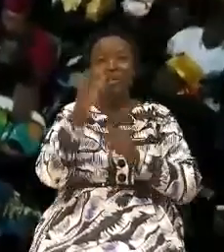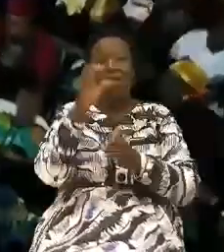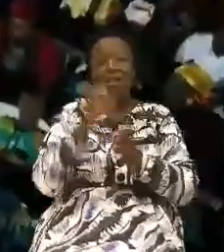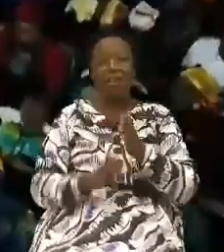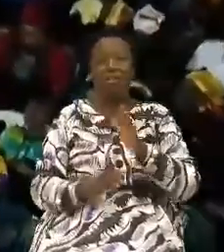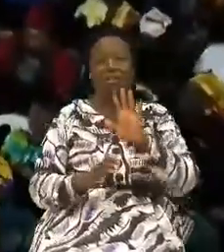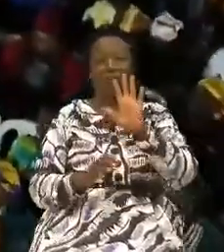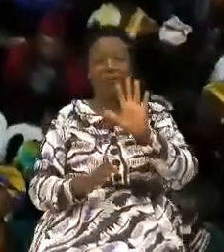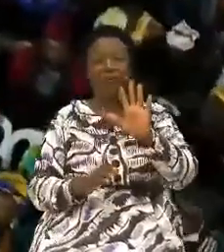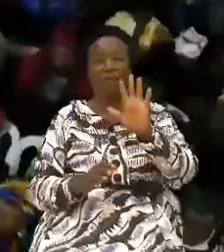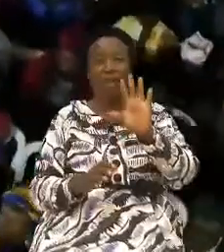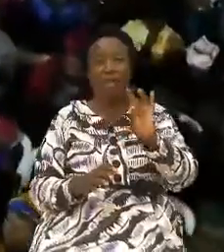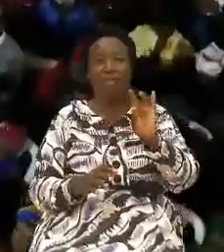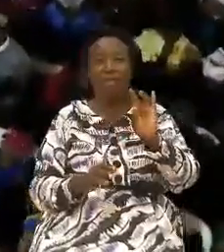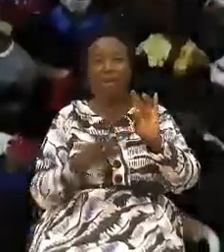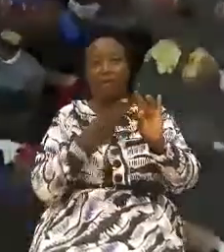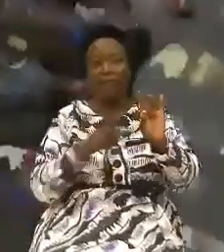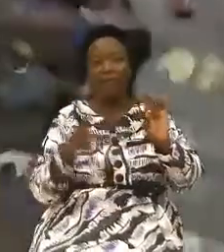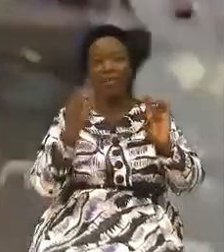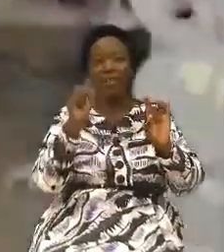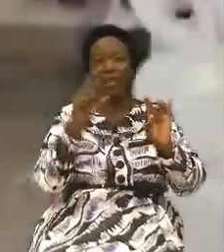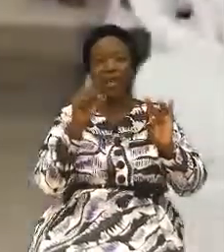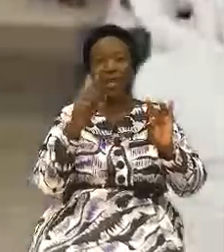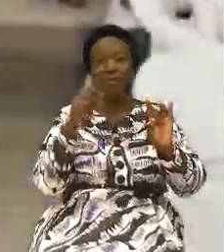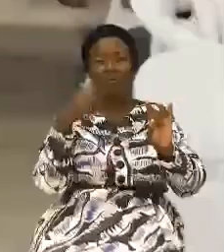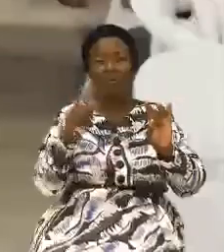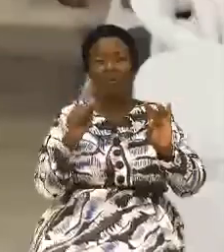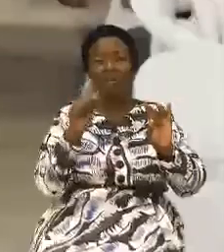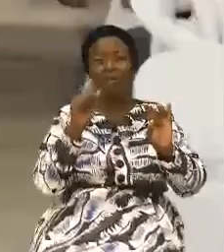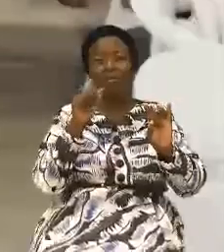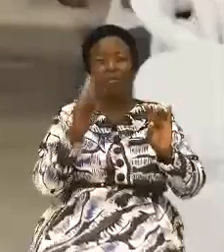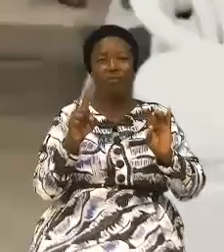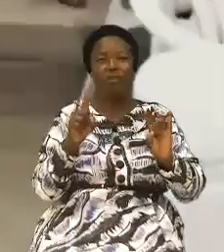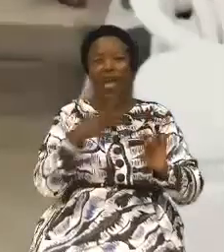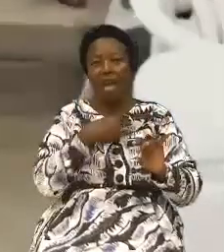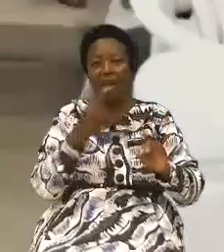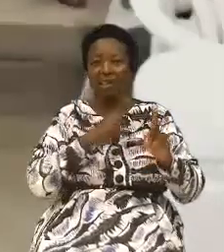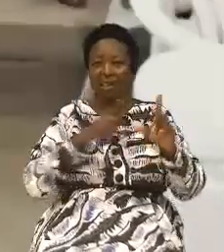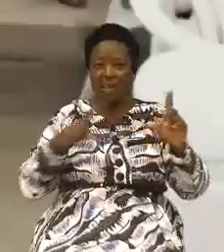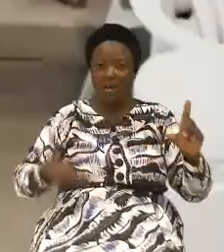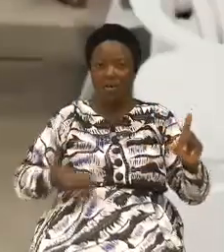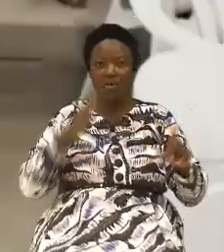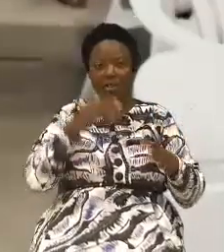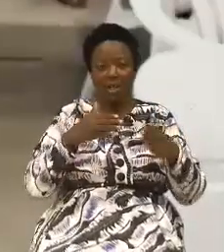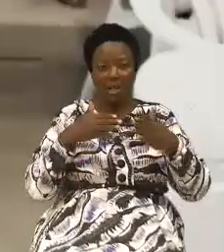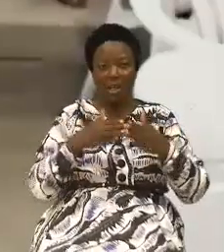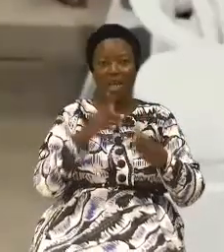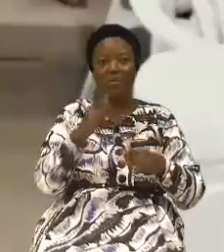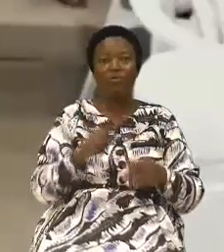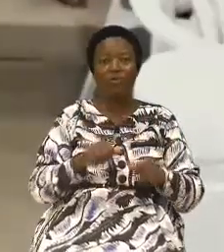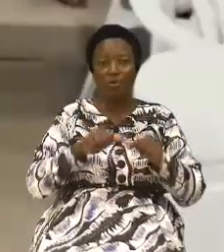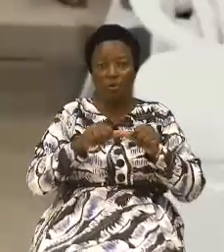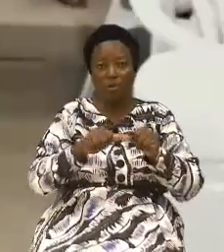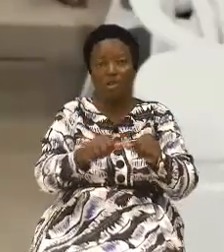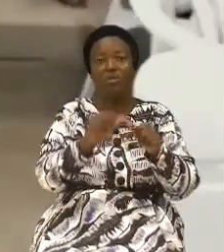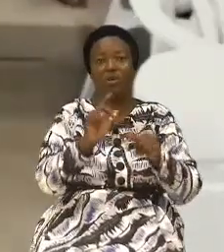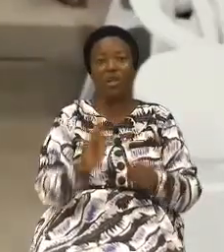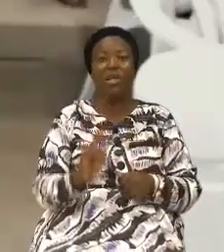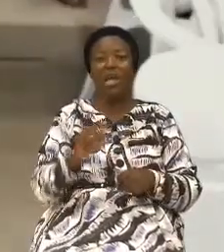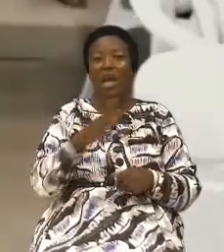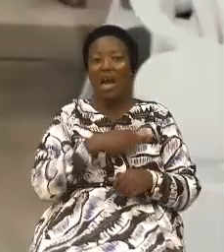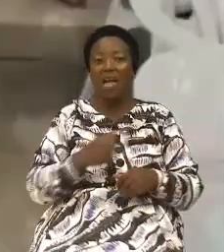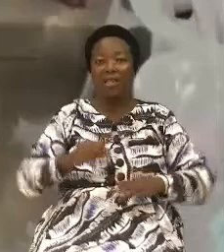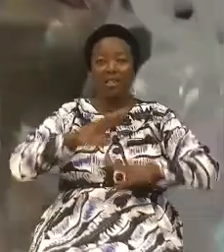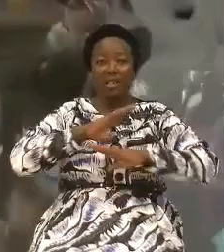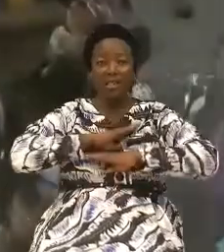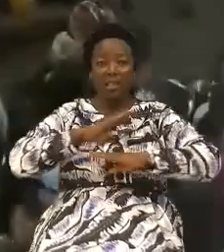Isaiah 58 verse 11, and the Lord shall guide you continually and satisfy